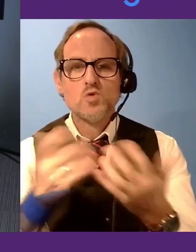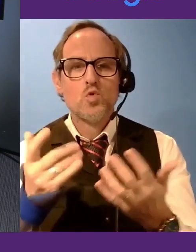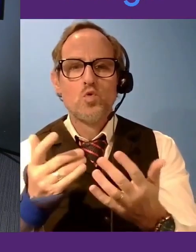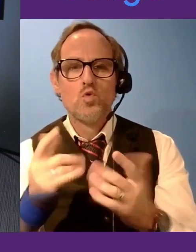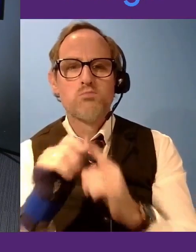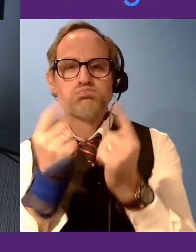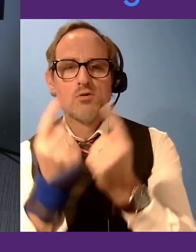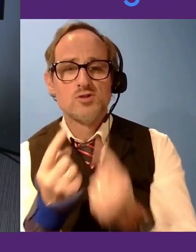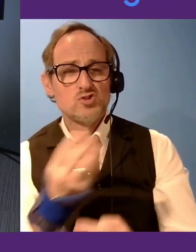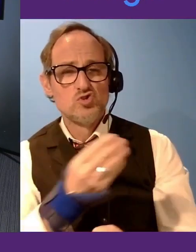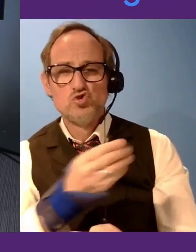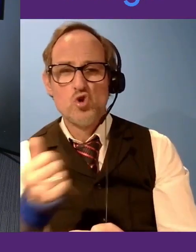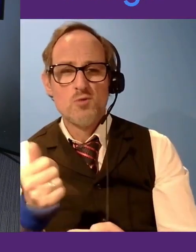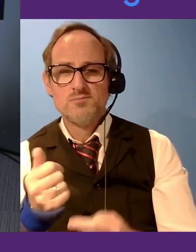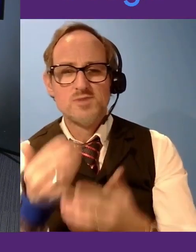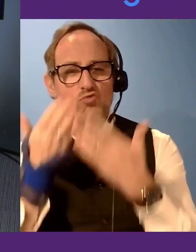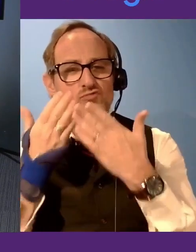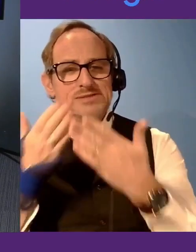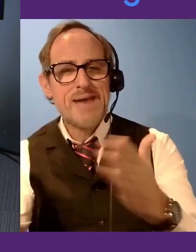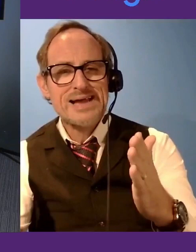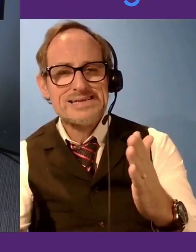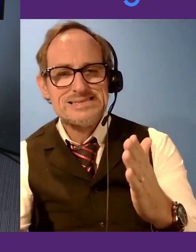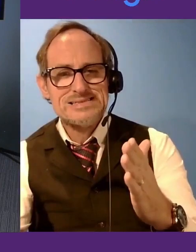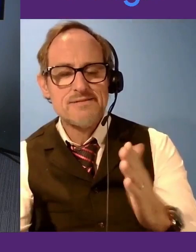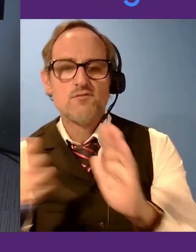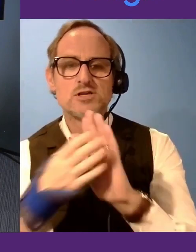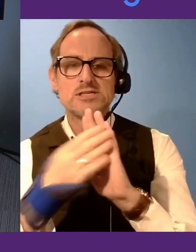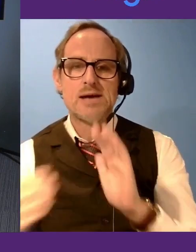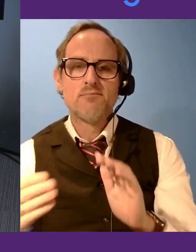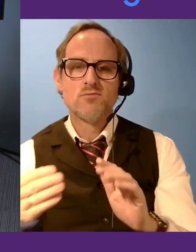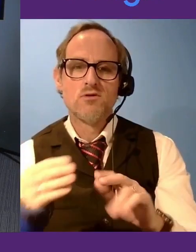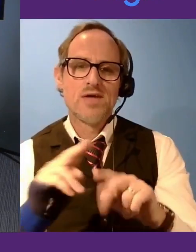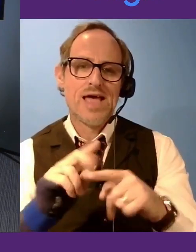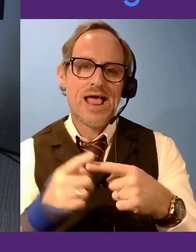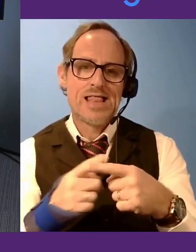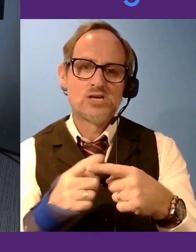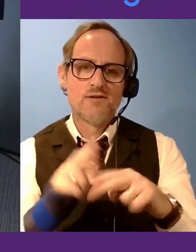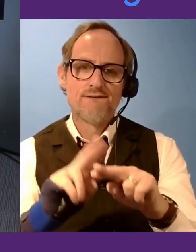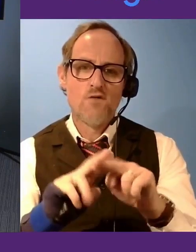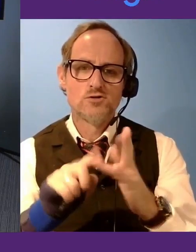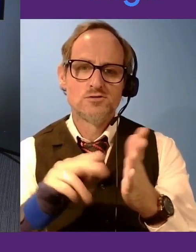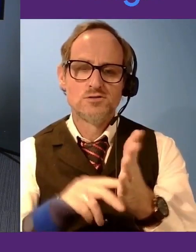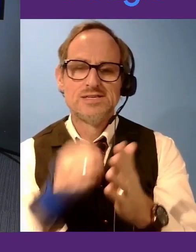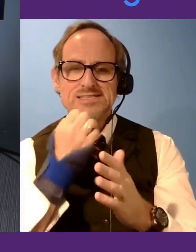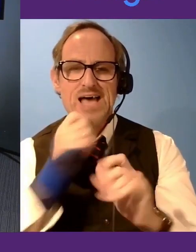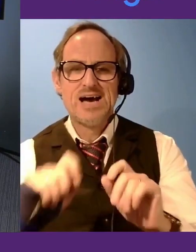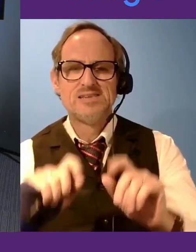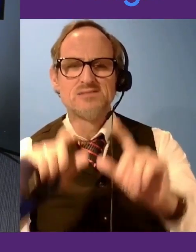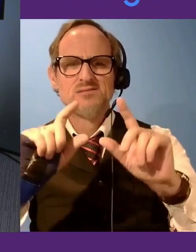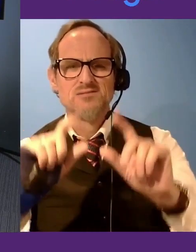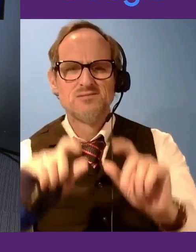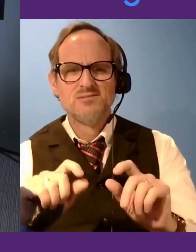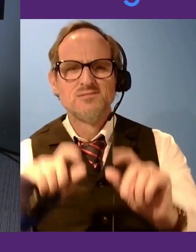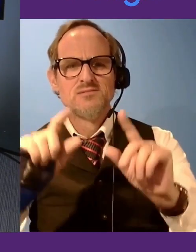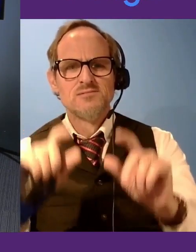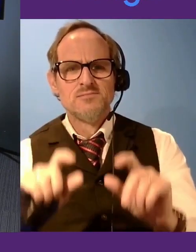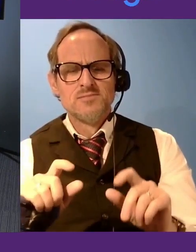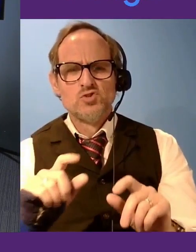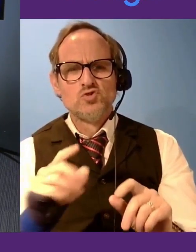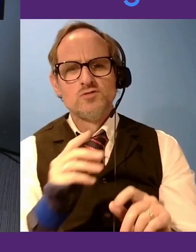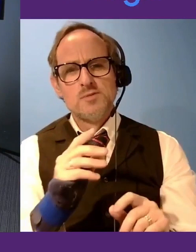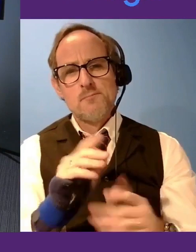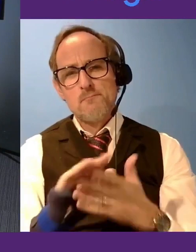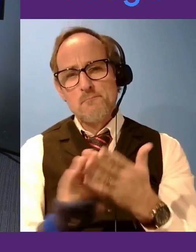always in design, you always talk about guided choice. You don't want to let all the